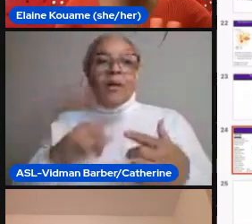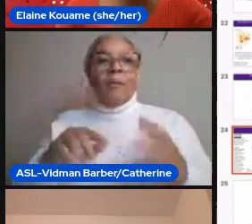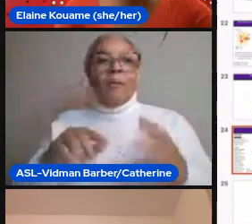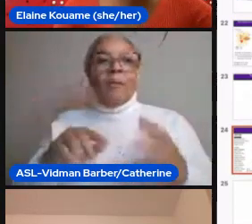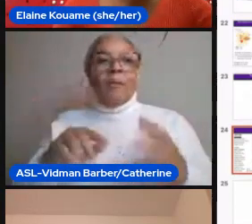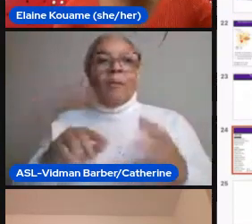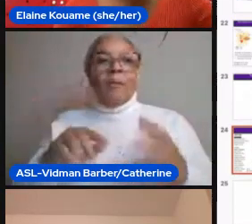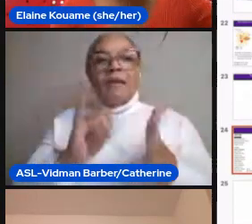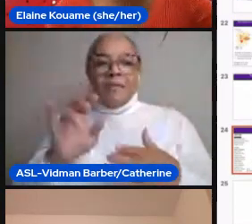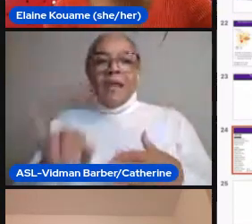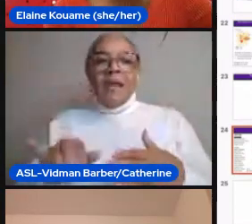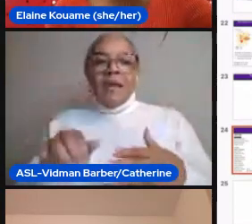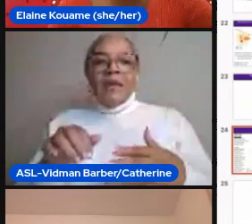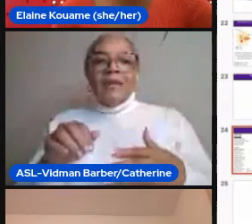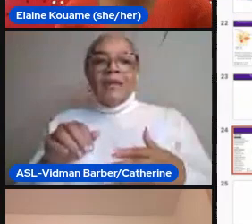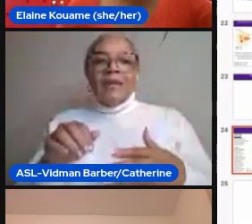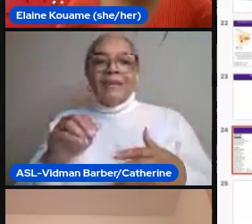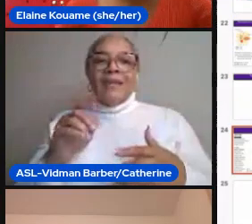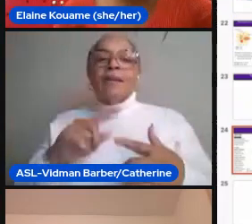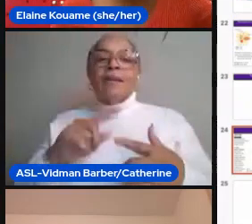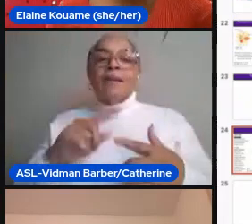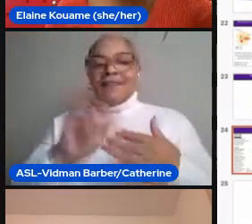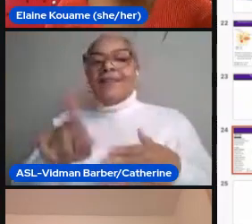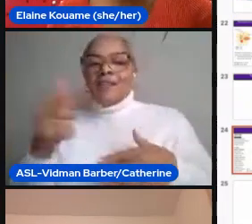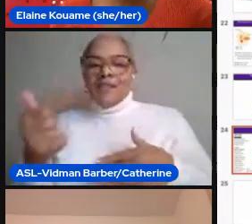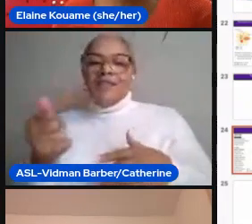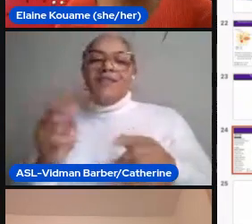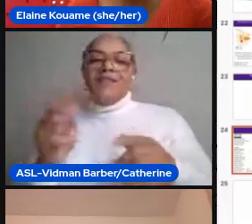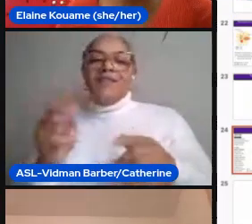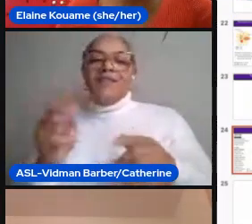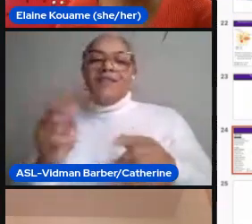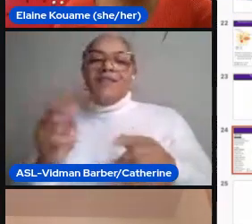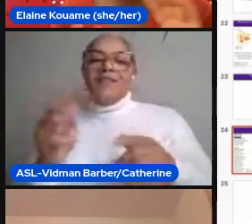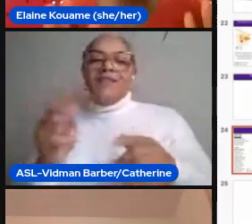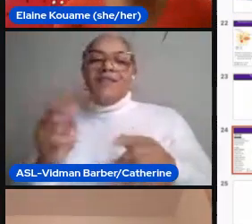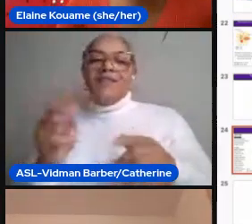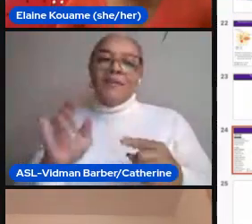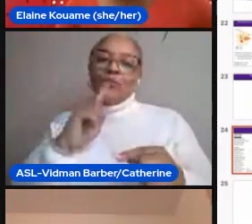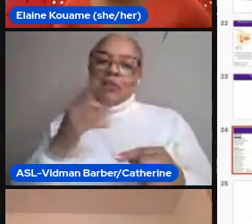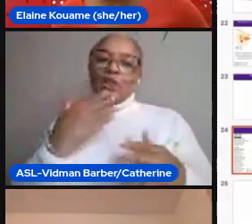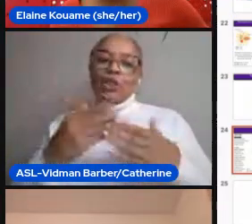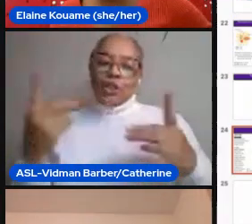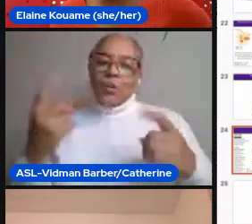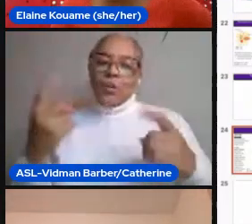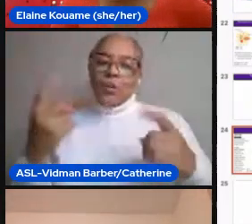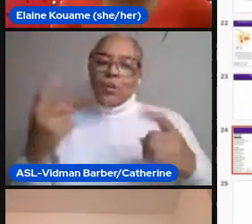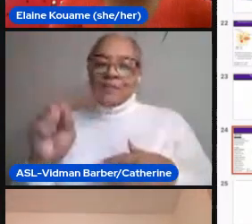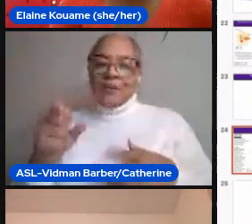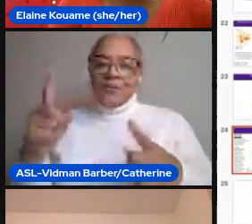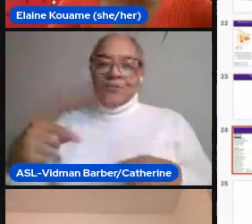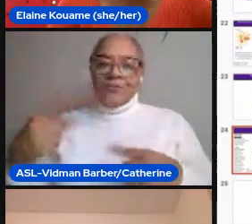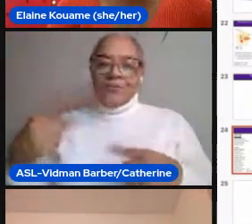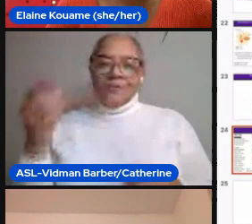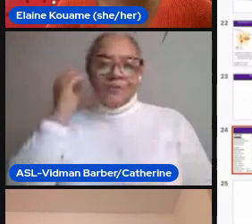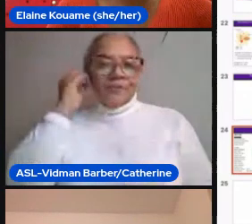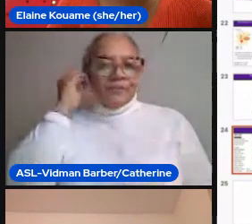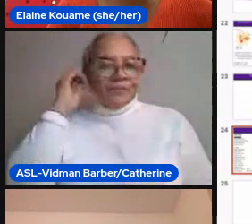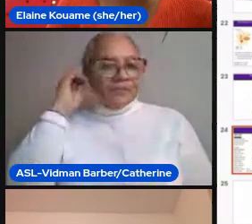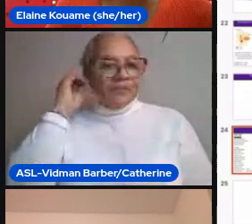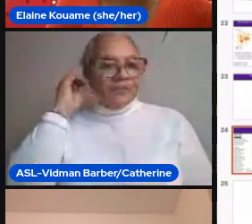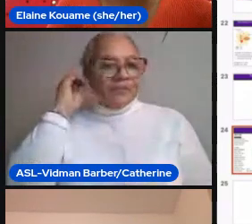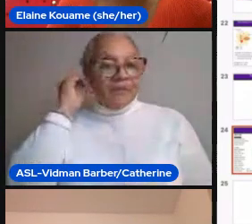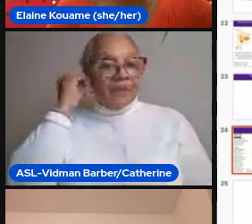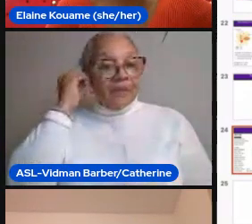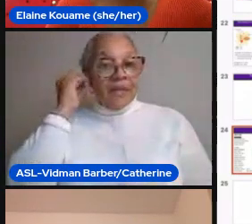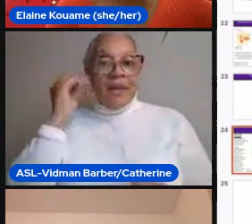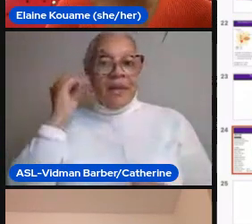that's like not the session. But yeah, Or really good question though. Yeah, good question too so far. Yeah. Yeah. The last question is